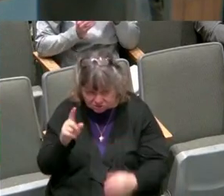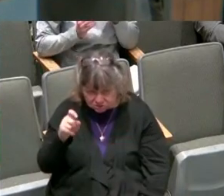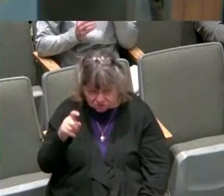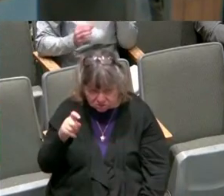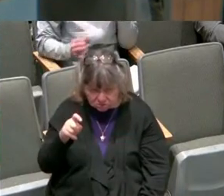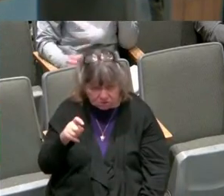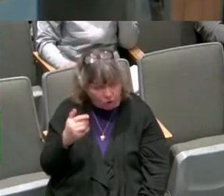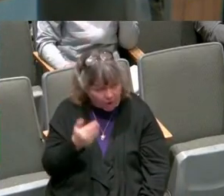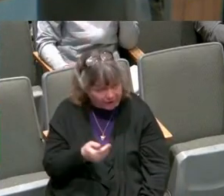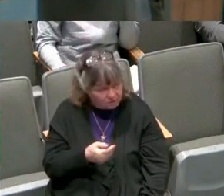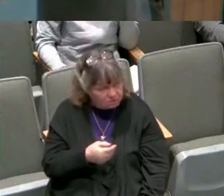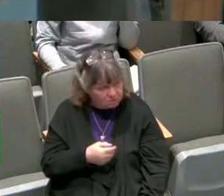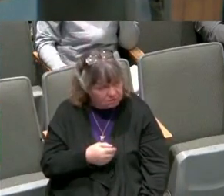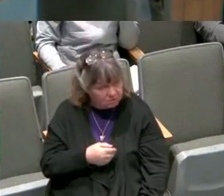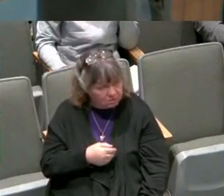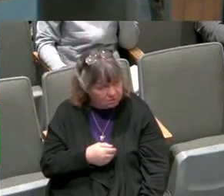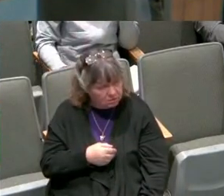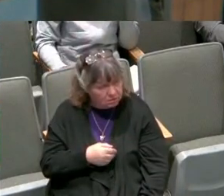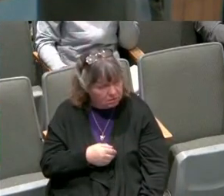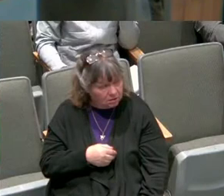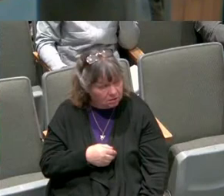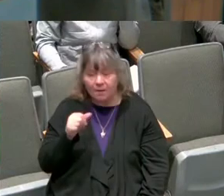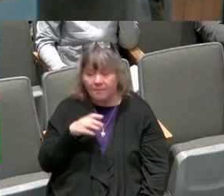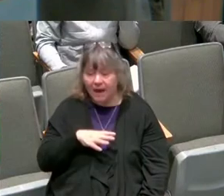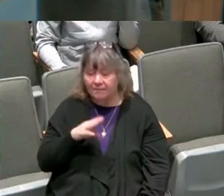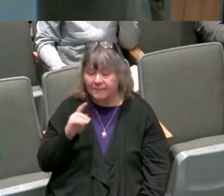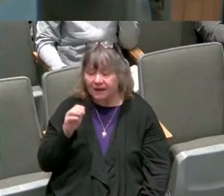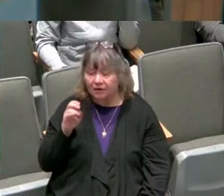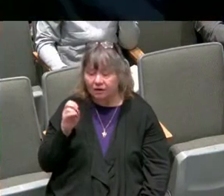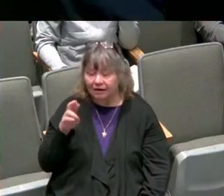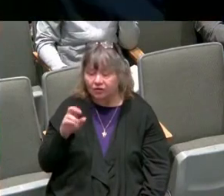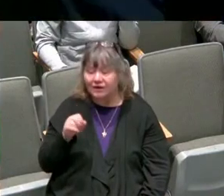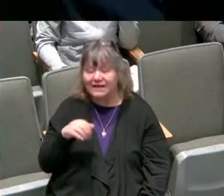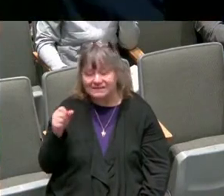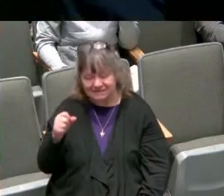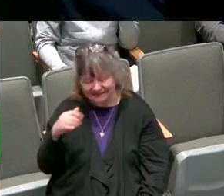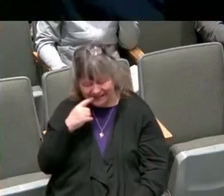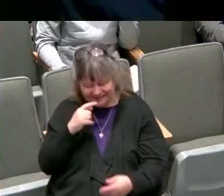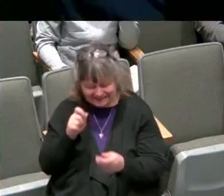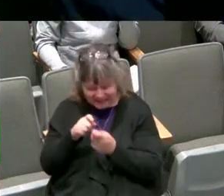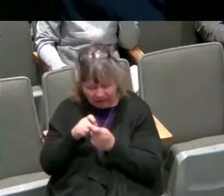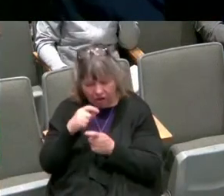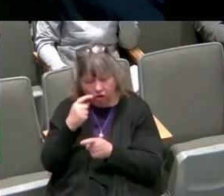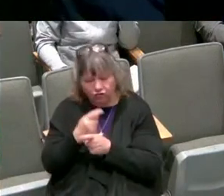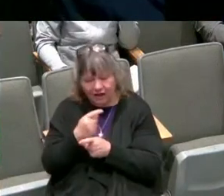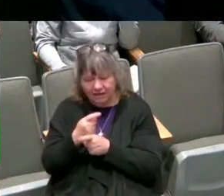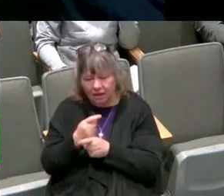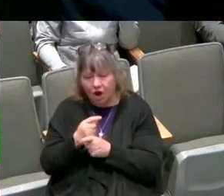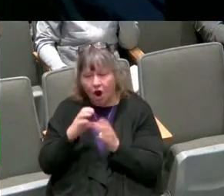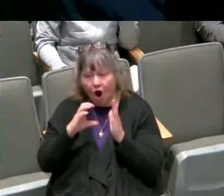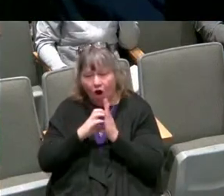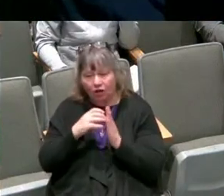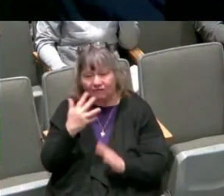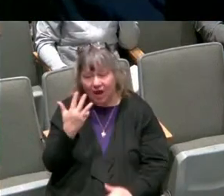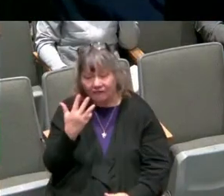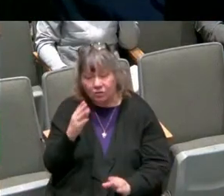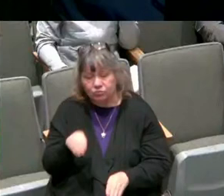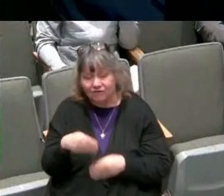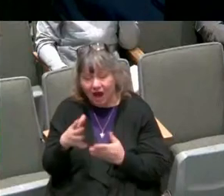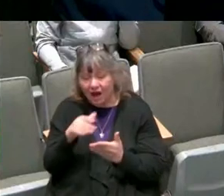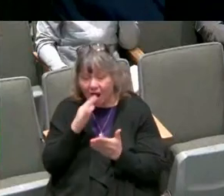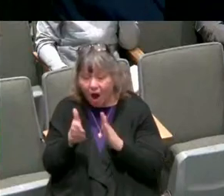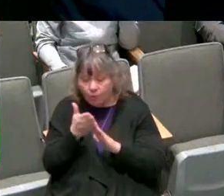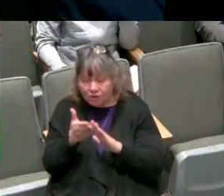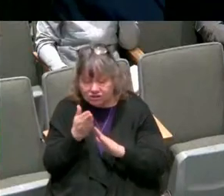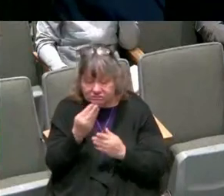go ahead um Madam moderator Miss arnott yes that's exactly correct Article 5 provided for the operating